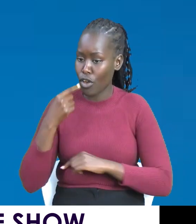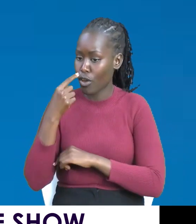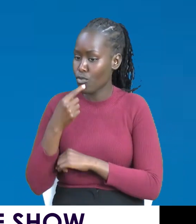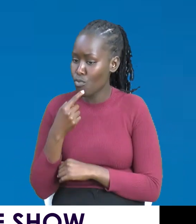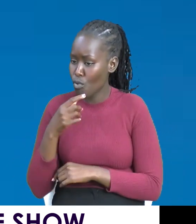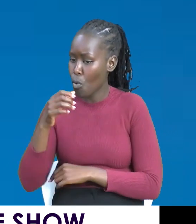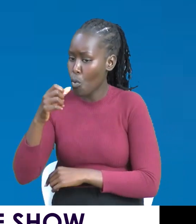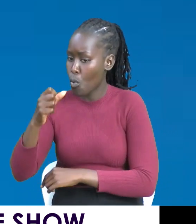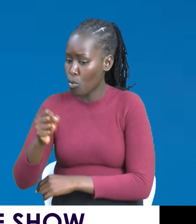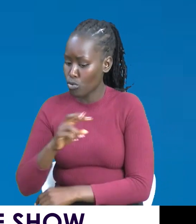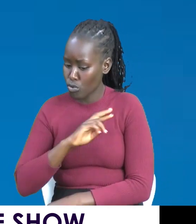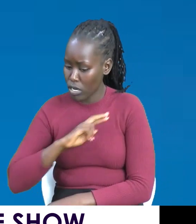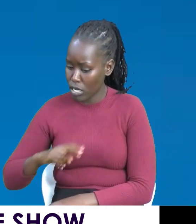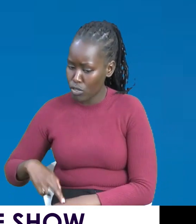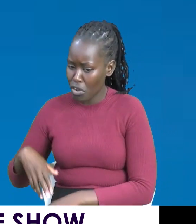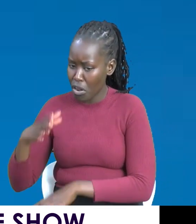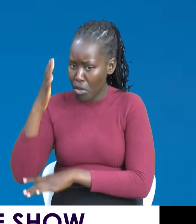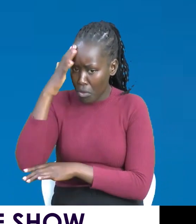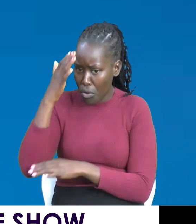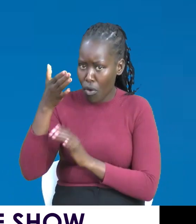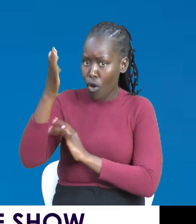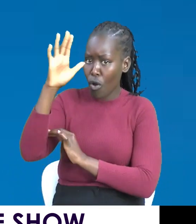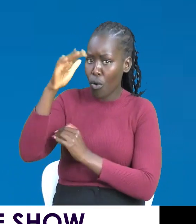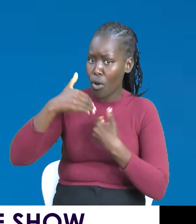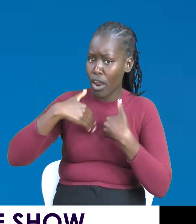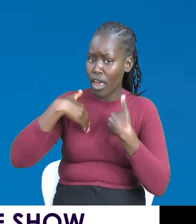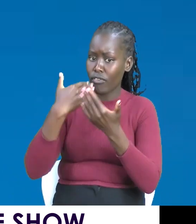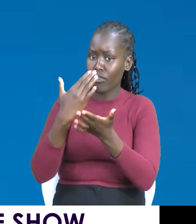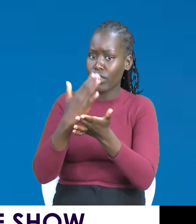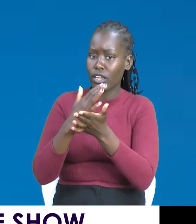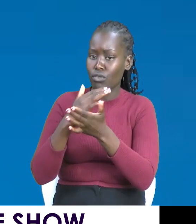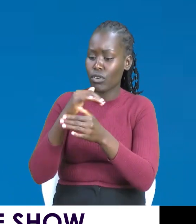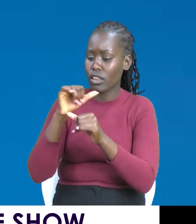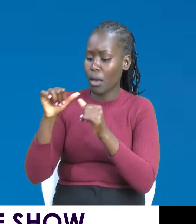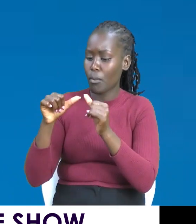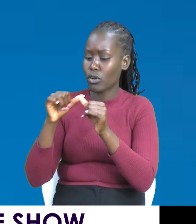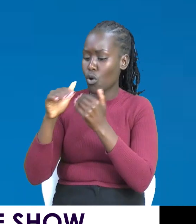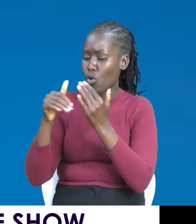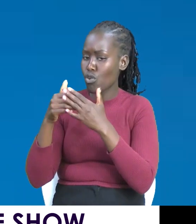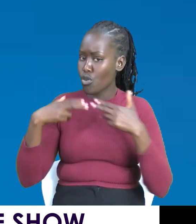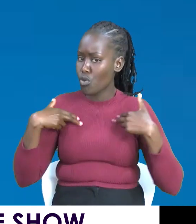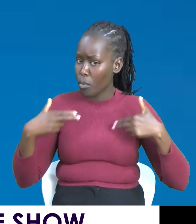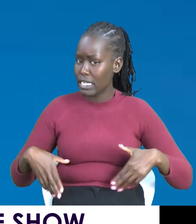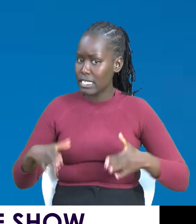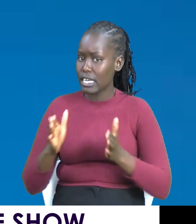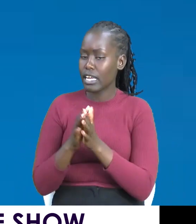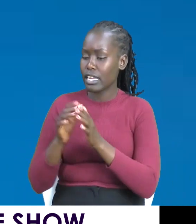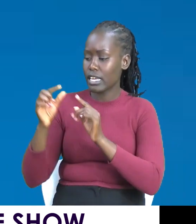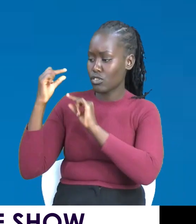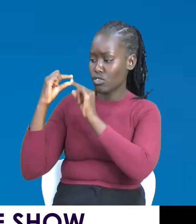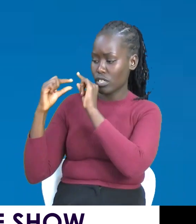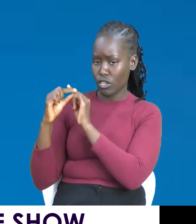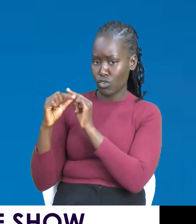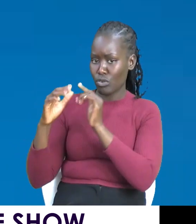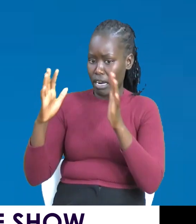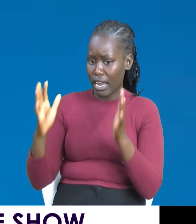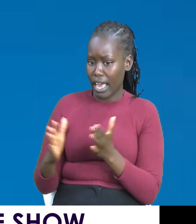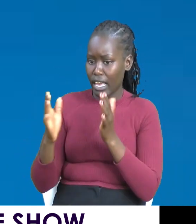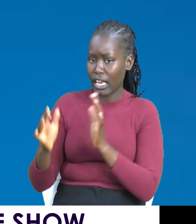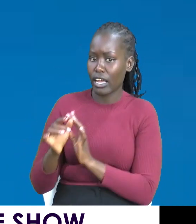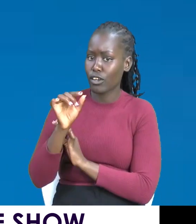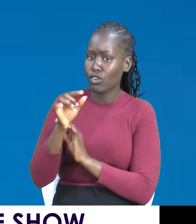on religion, did you know that God has the truth for all humanity and all generation? I encourage